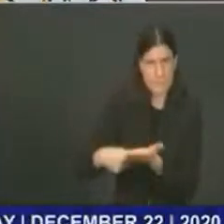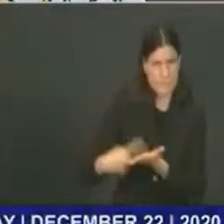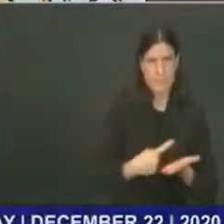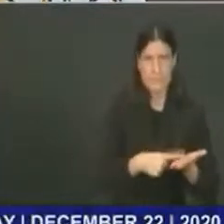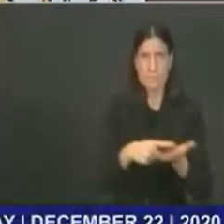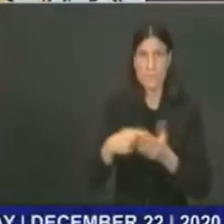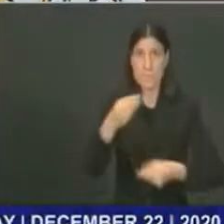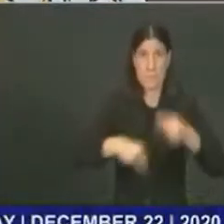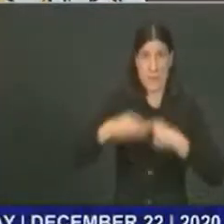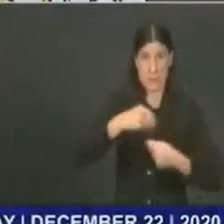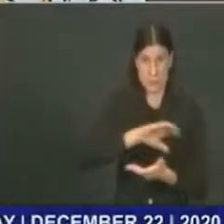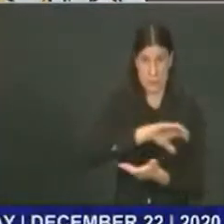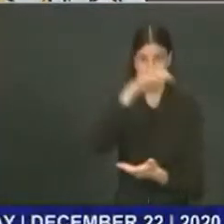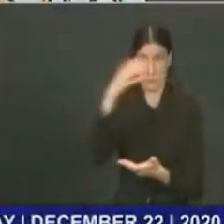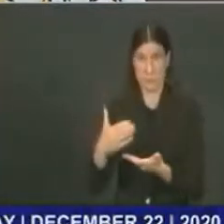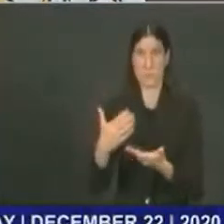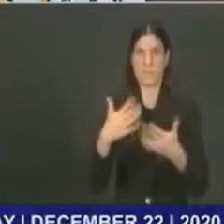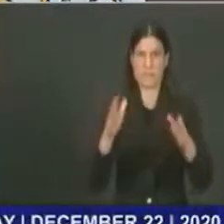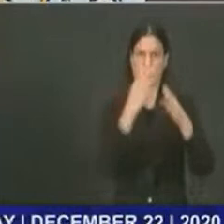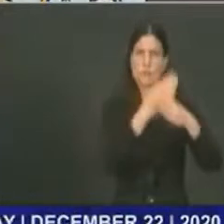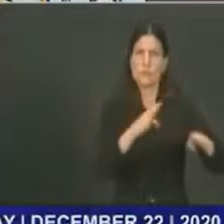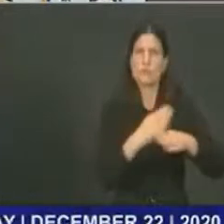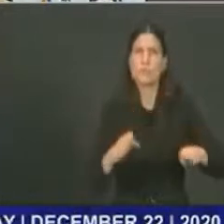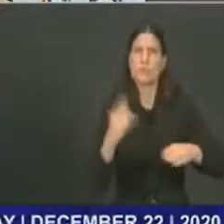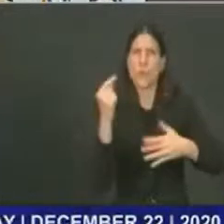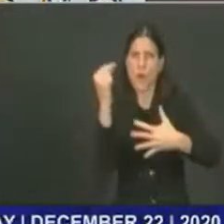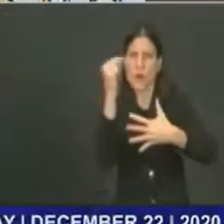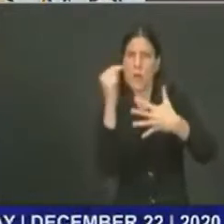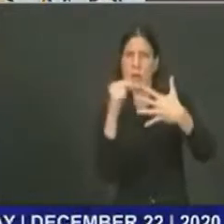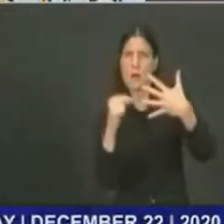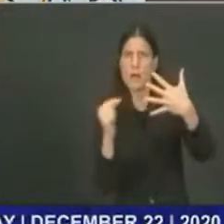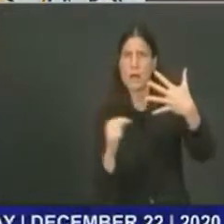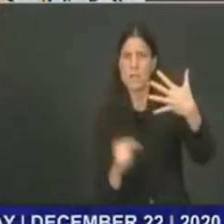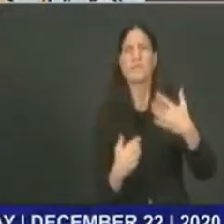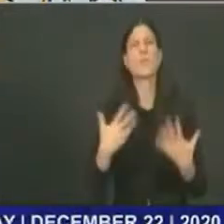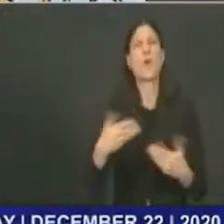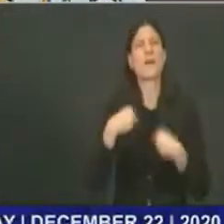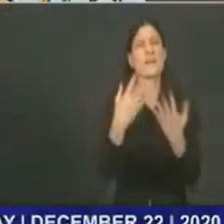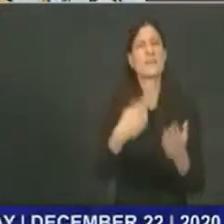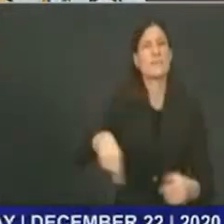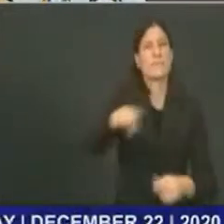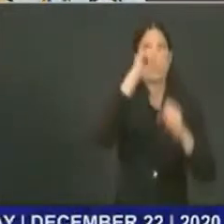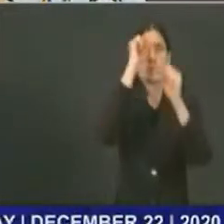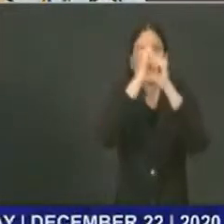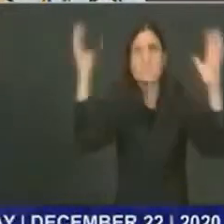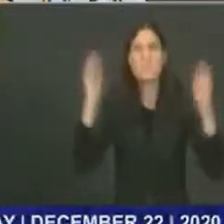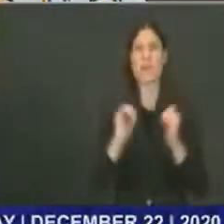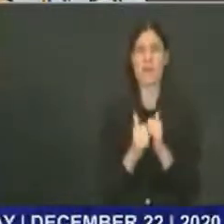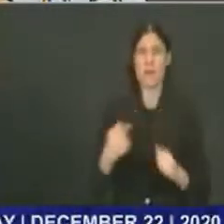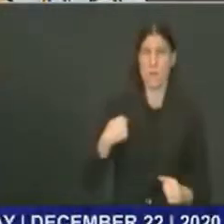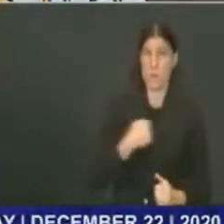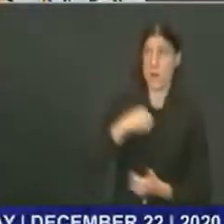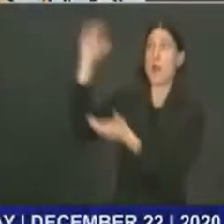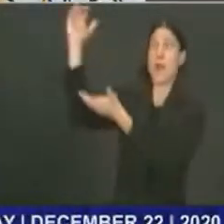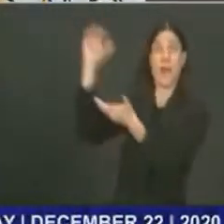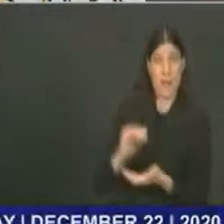to just explain where we've allocated the monies. Obviously, there's an extremely detailed